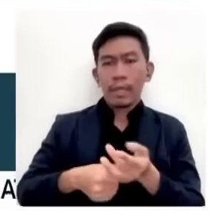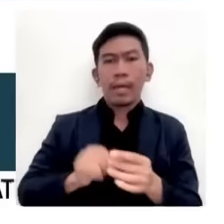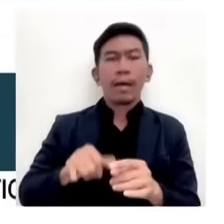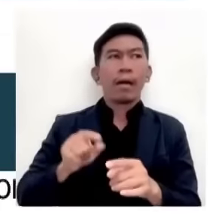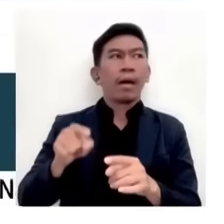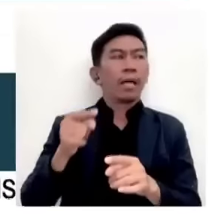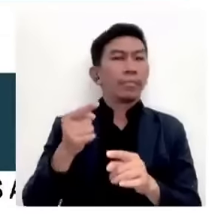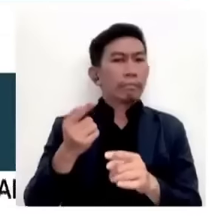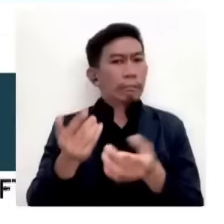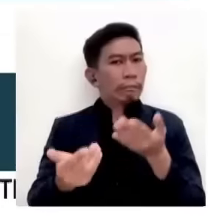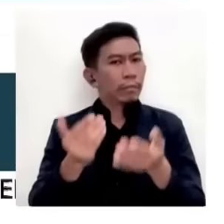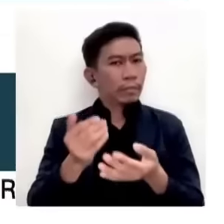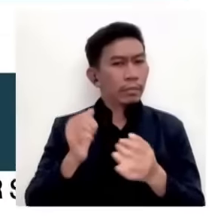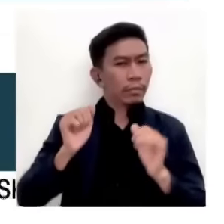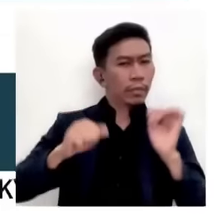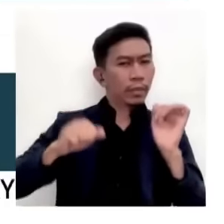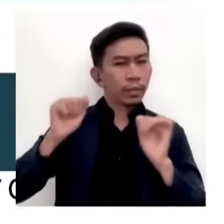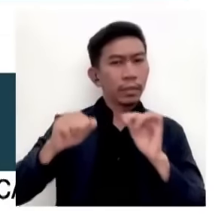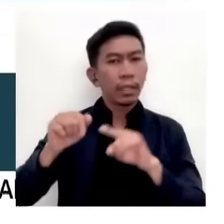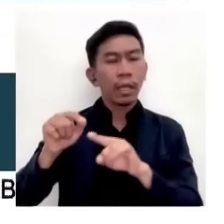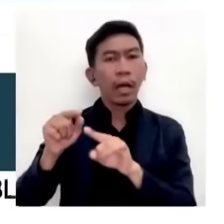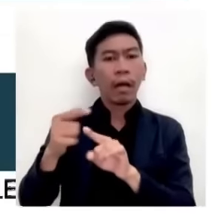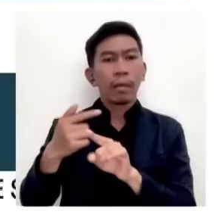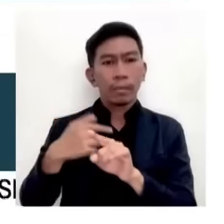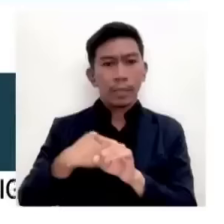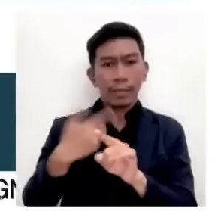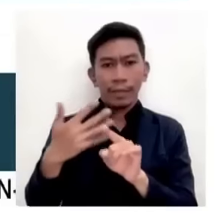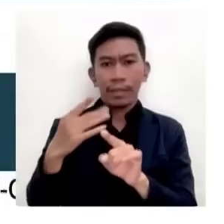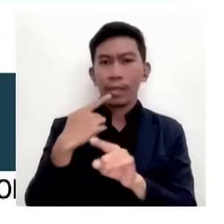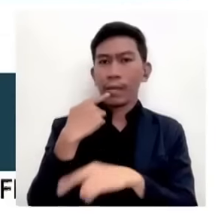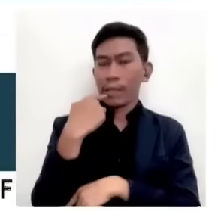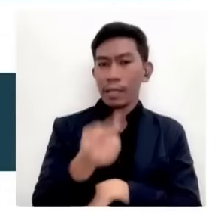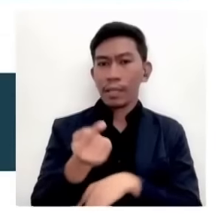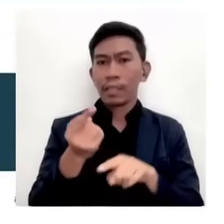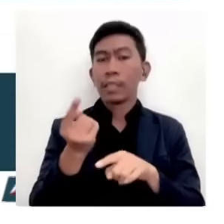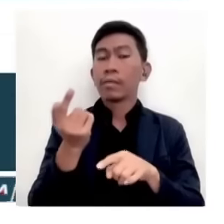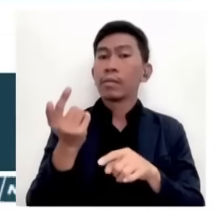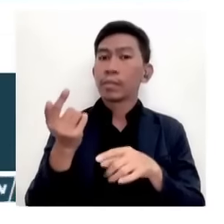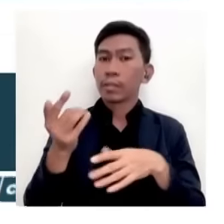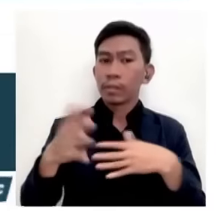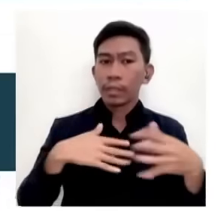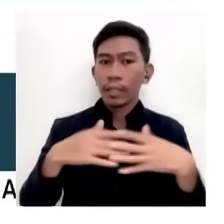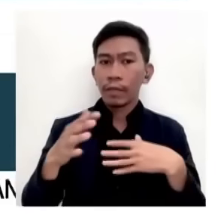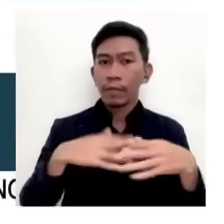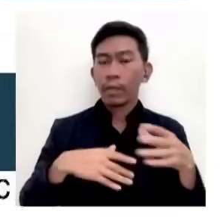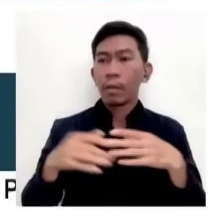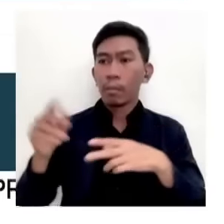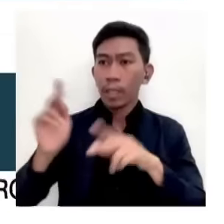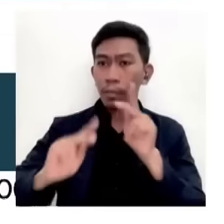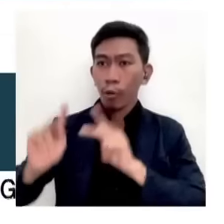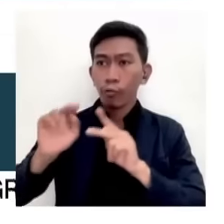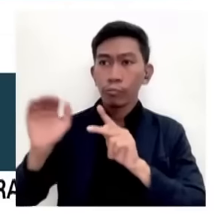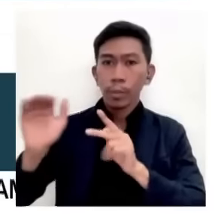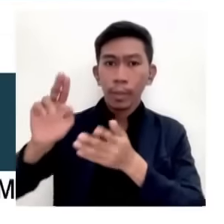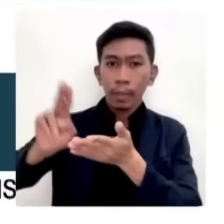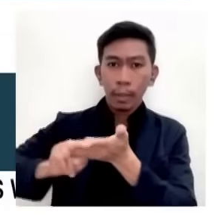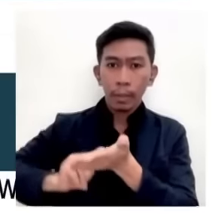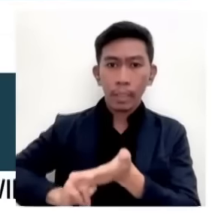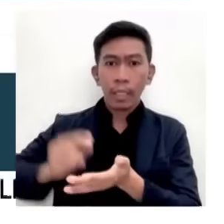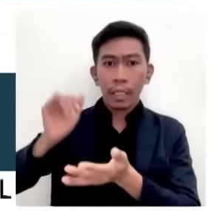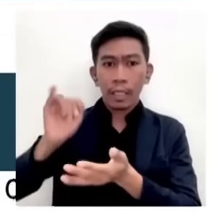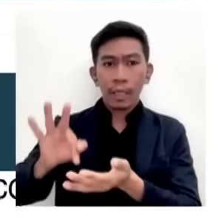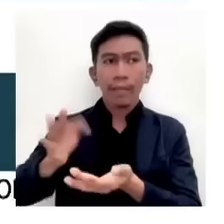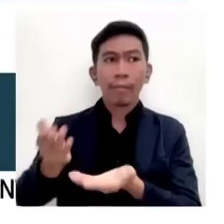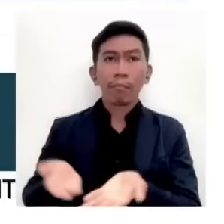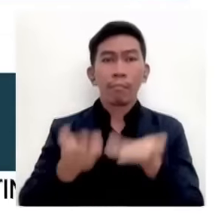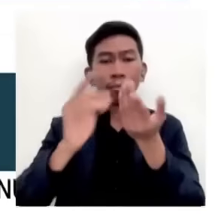na, Carmine, as I mentioned, in any people's initiative, if you propose an amendment, you should